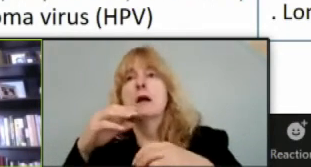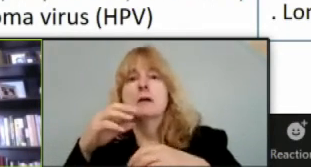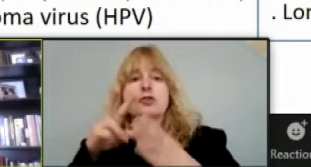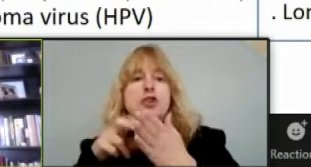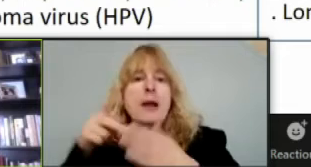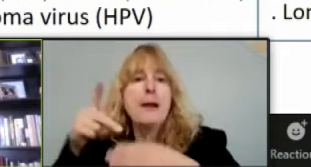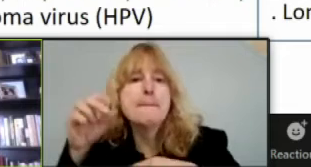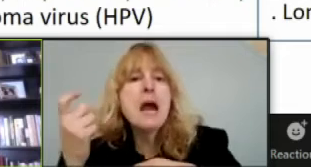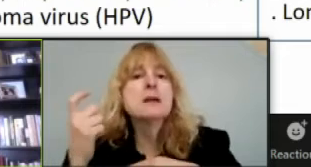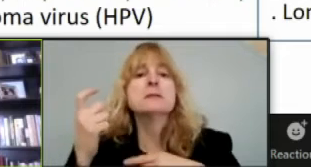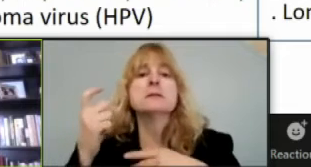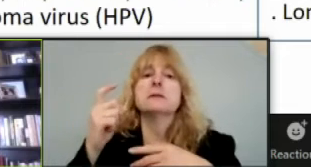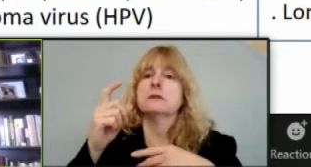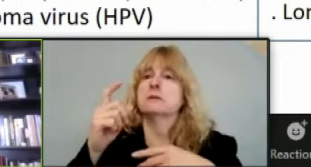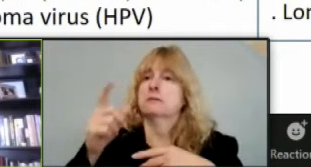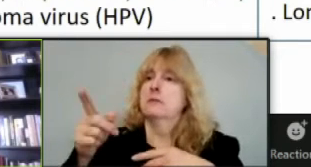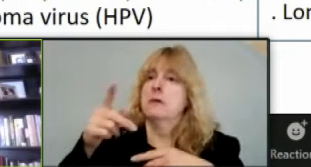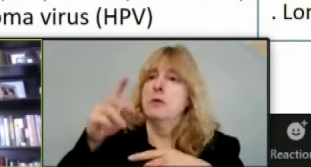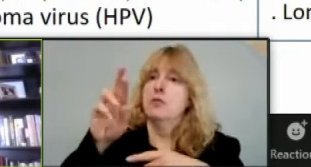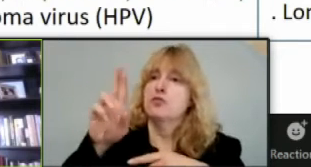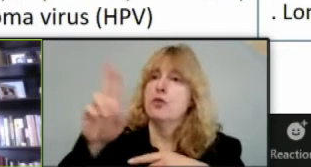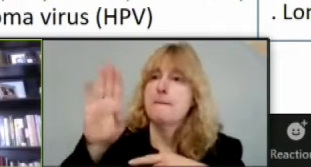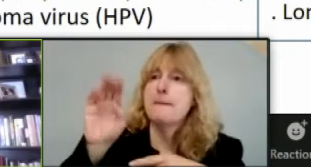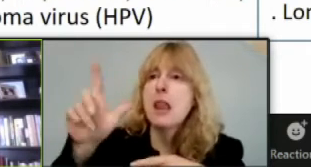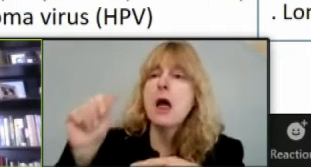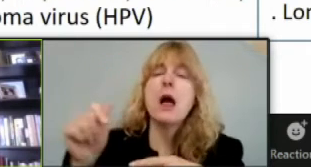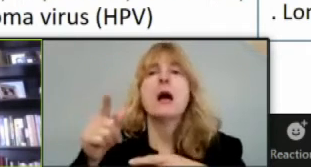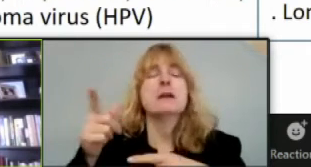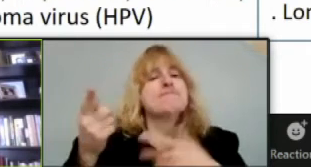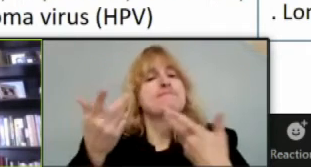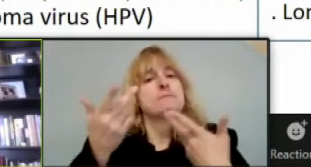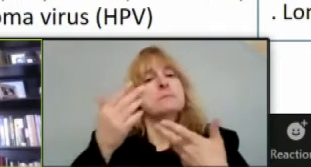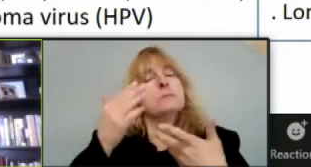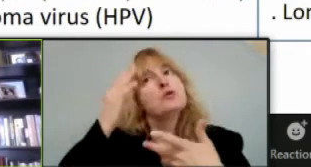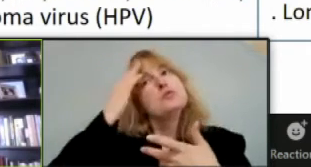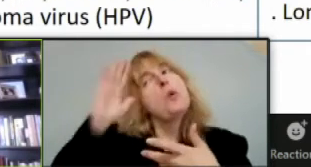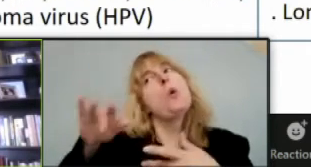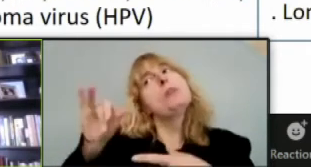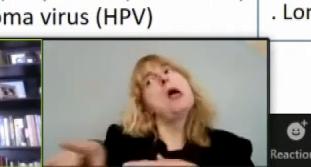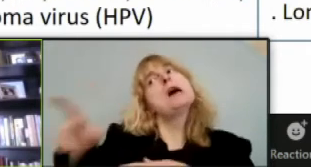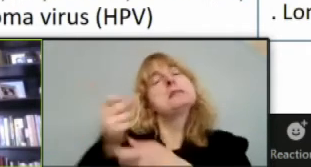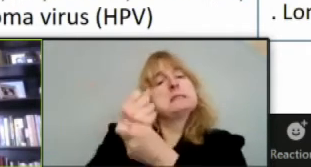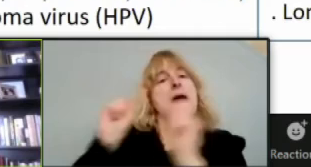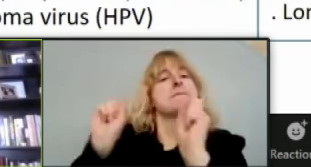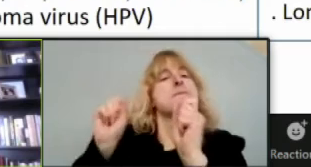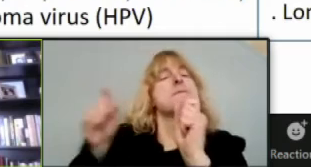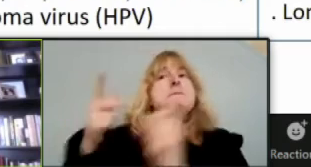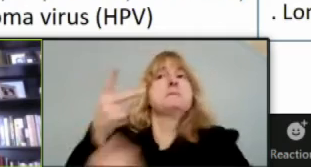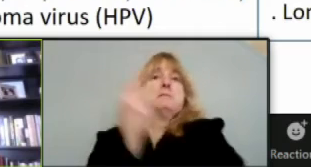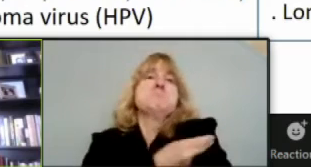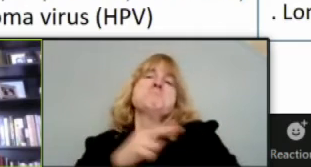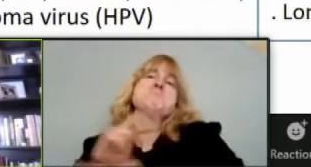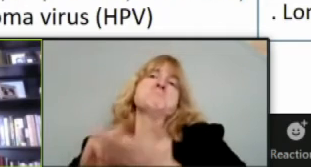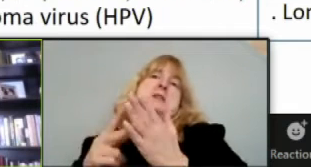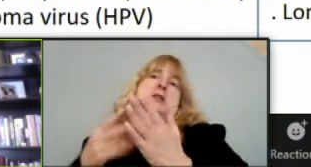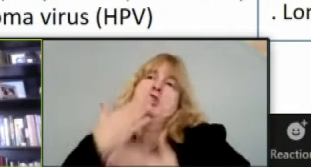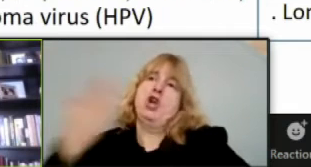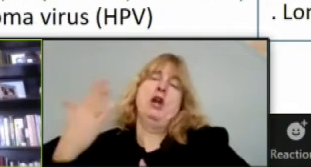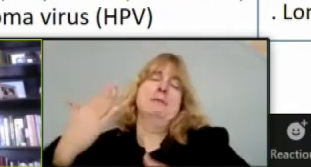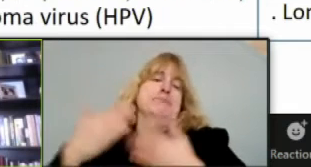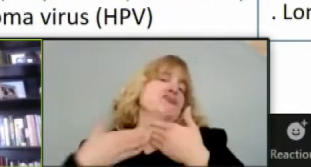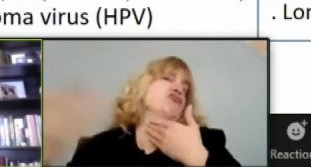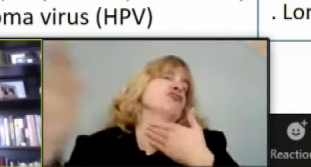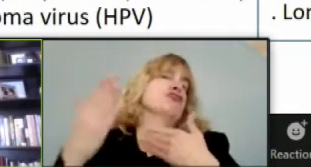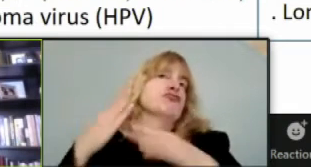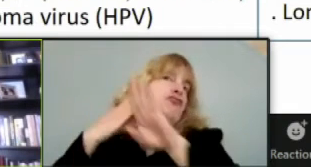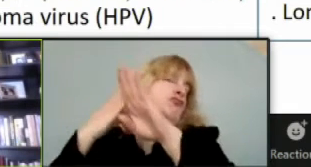mumps, rubella vaccine, you know it's safe and you know that you will not encounter those, that you're protected. We don't know those things for